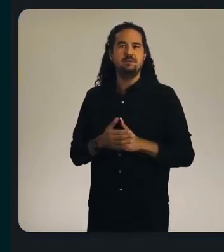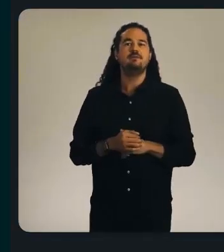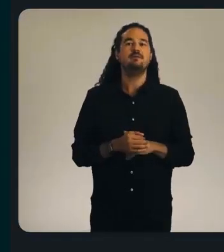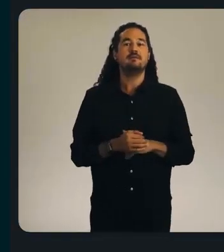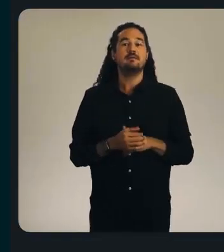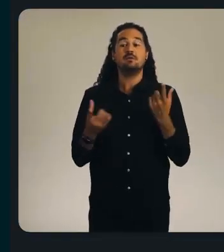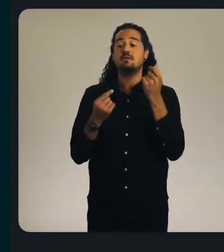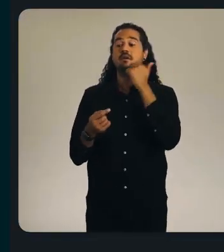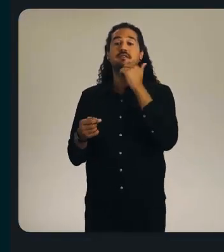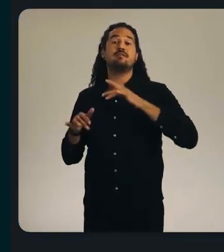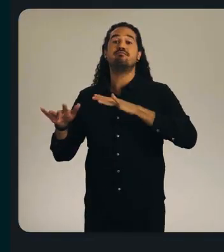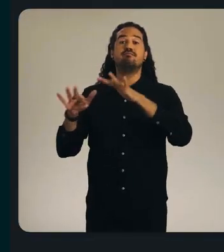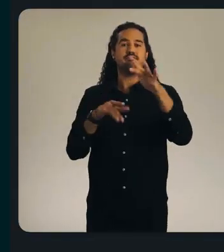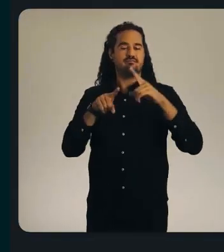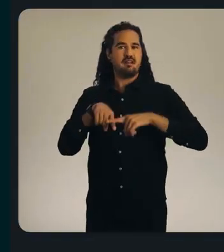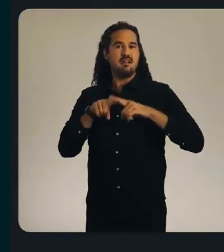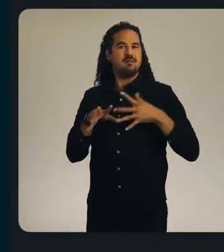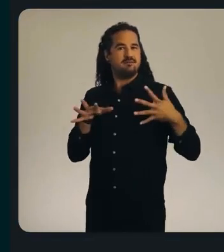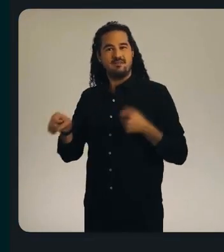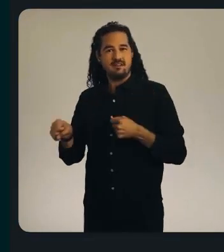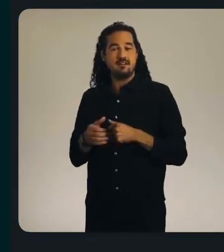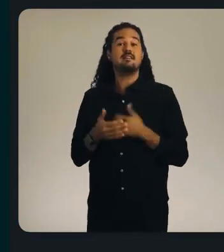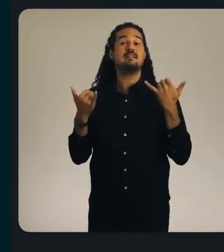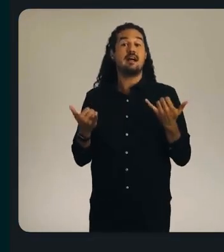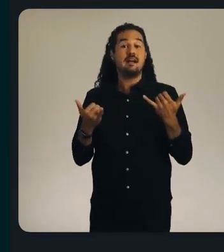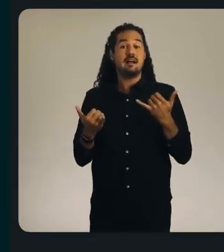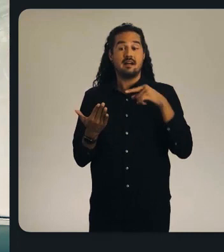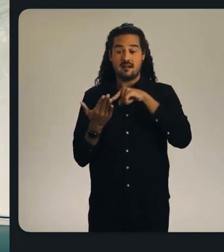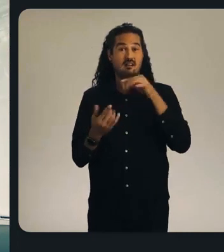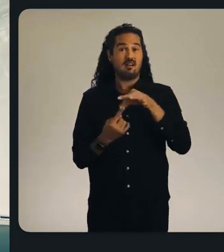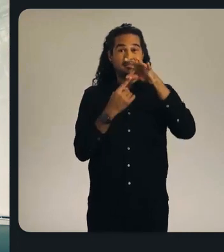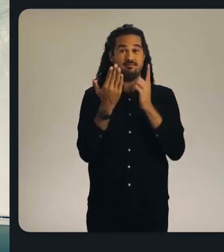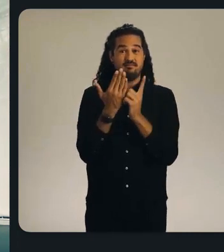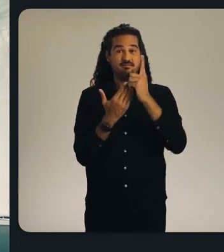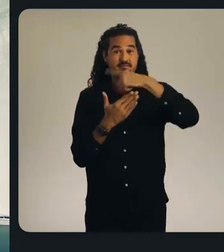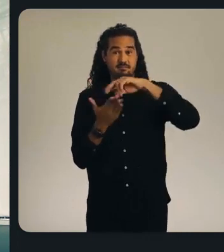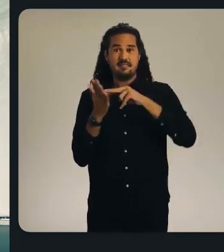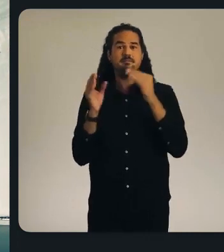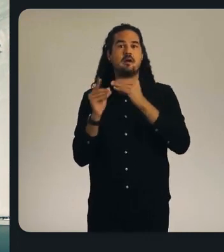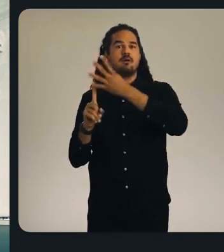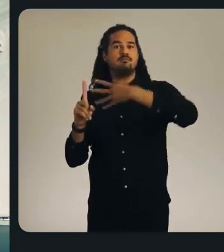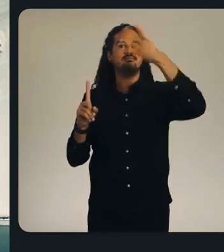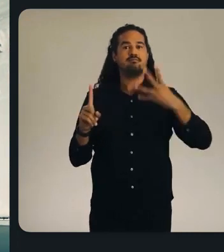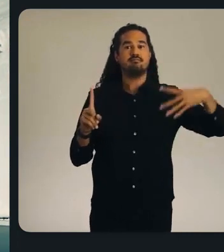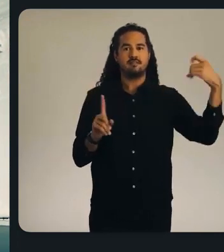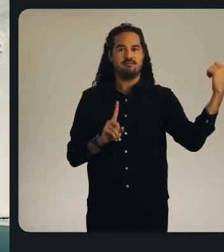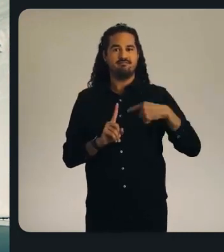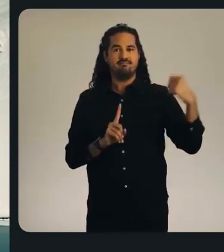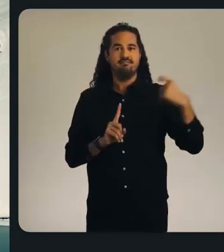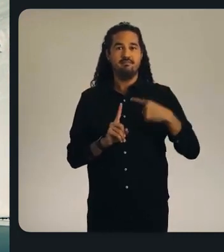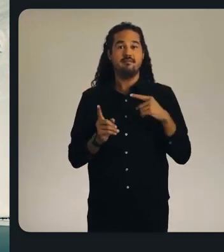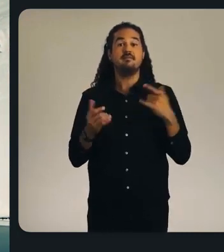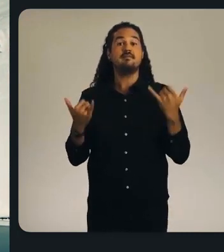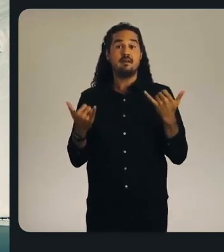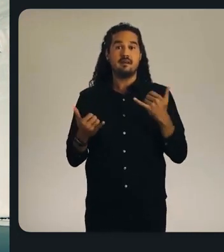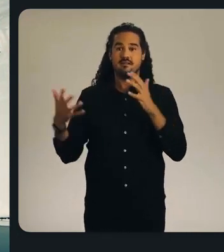And on iPhone 13, we've innovated further on custom design antennas and radio components that let us add more bands, so iPhone 13 works on 5G with the latest